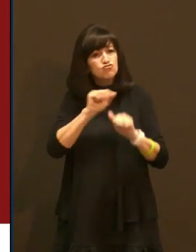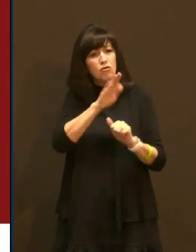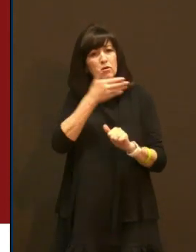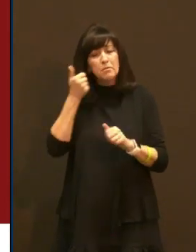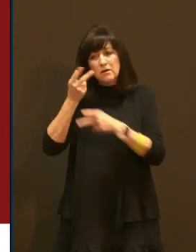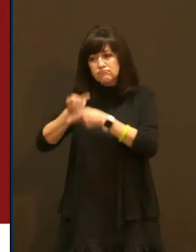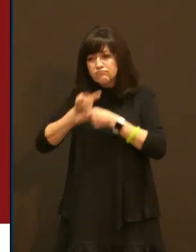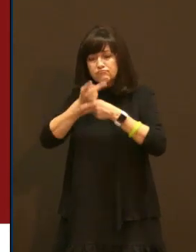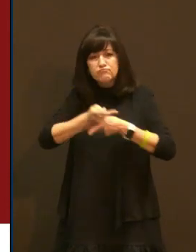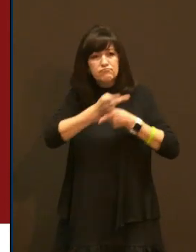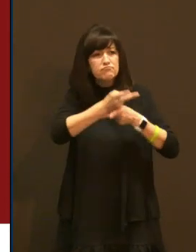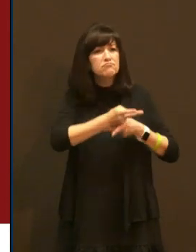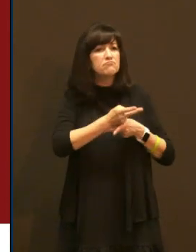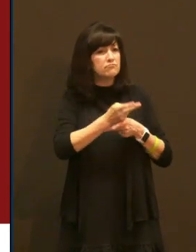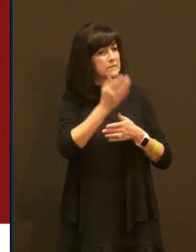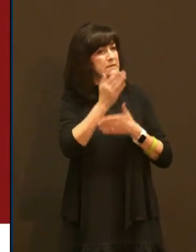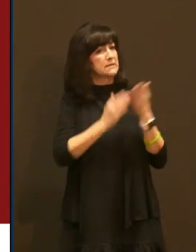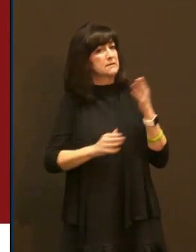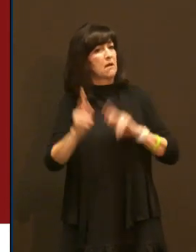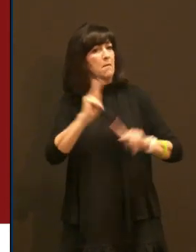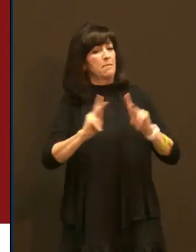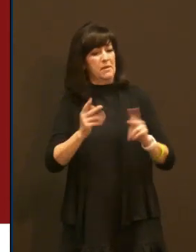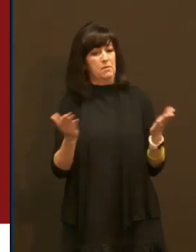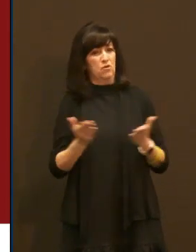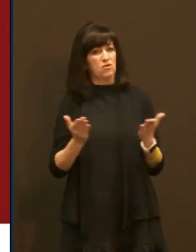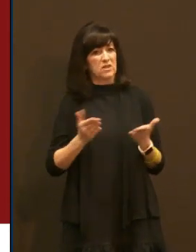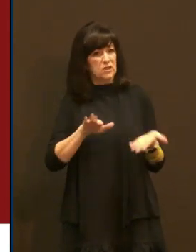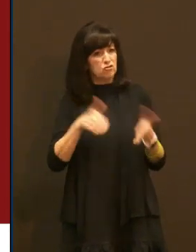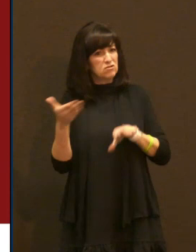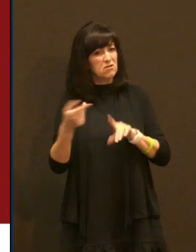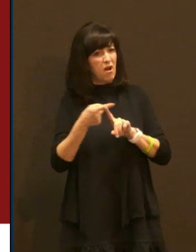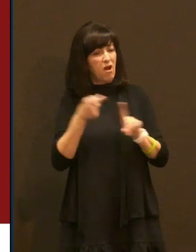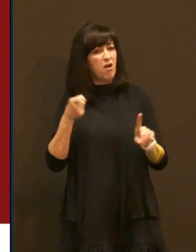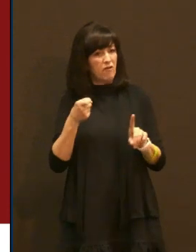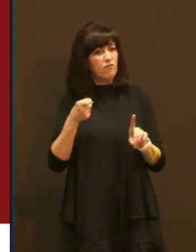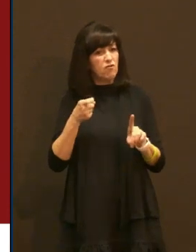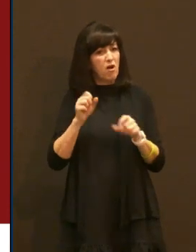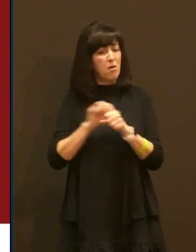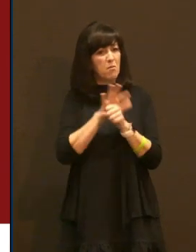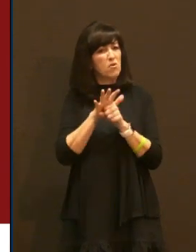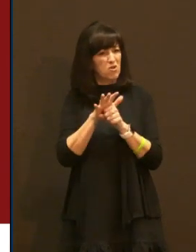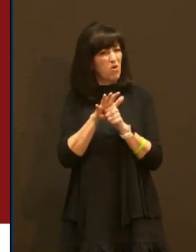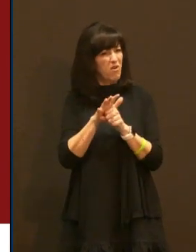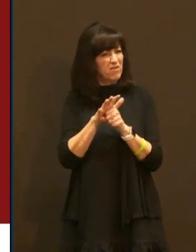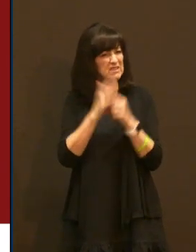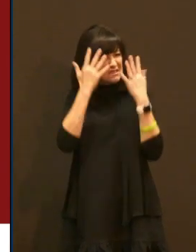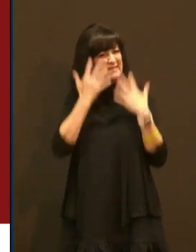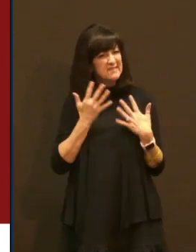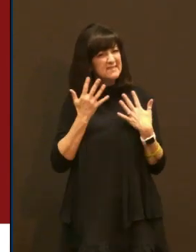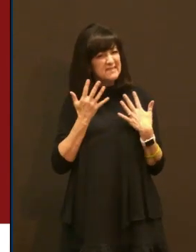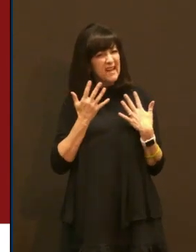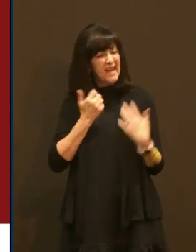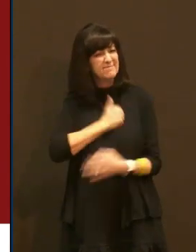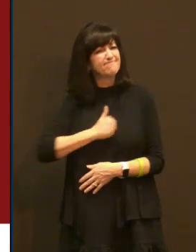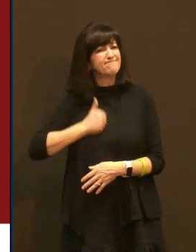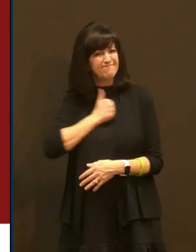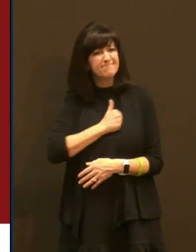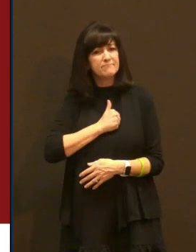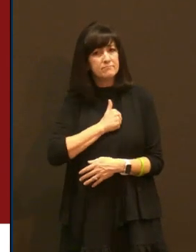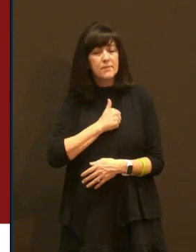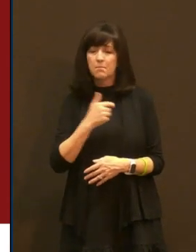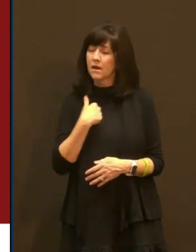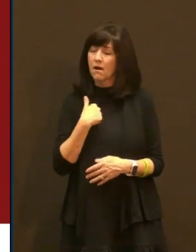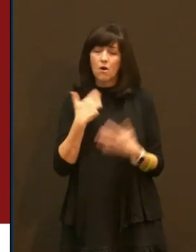COVID-19 in our state. And I just want to express gratitude to all those folks, to our